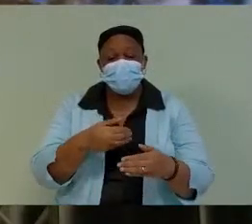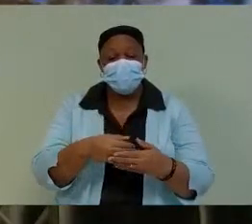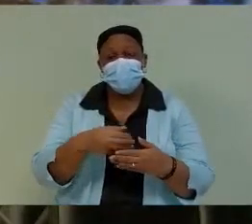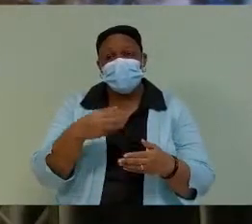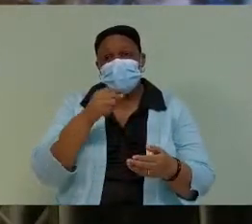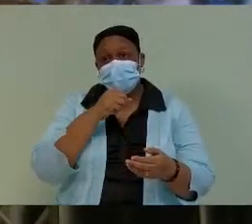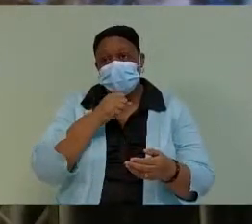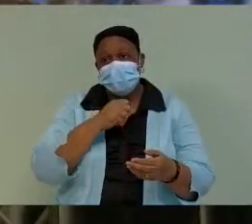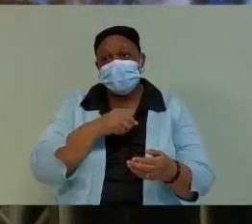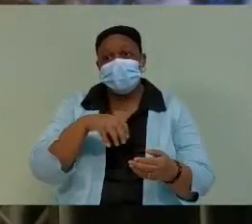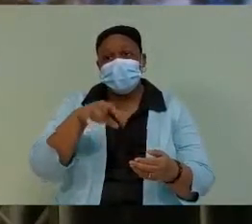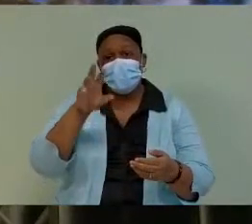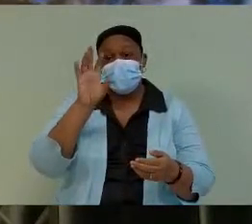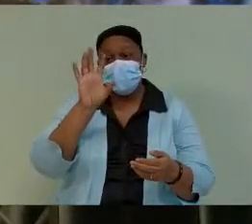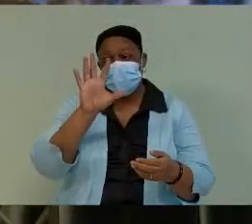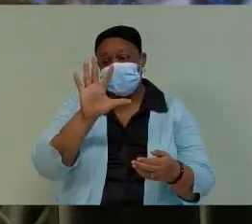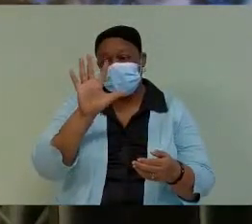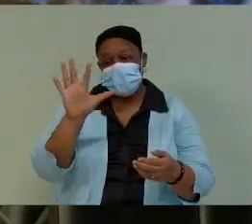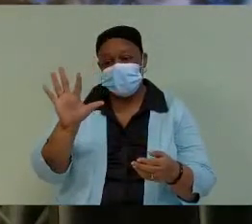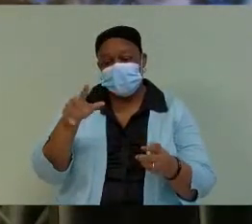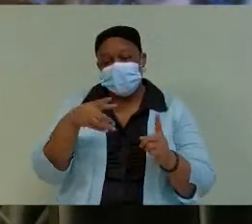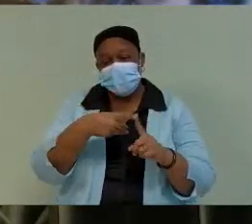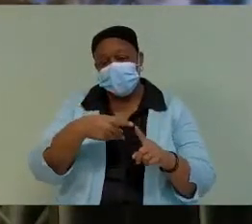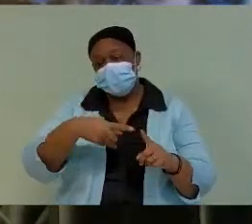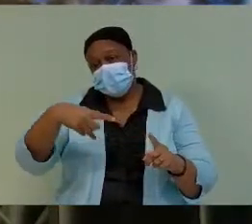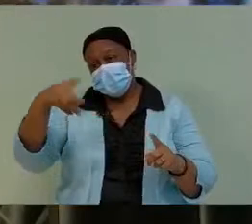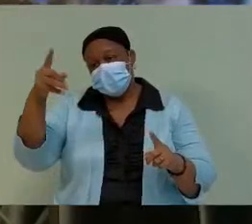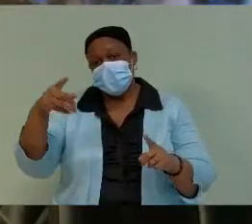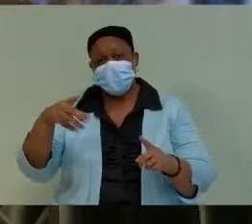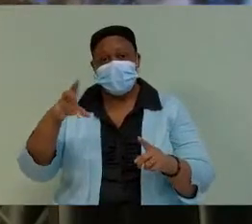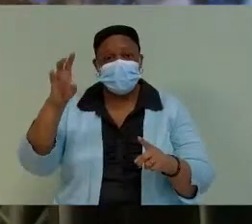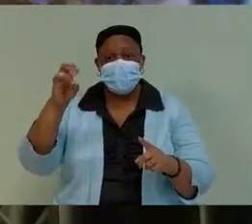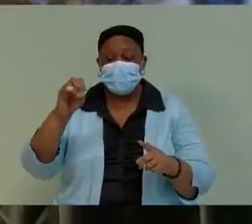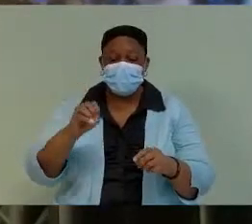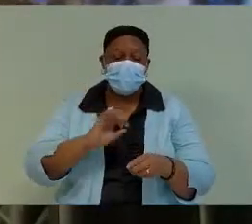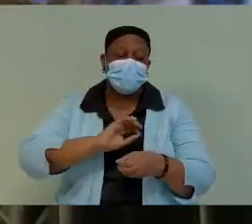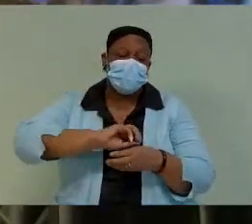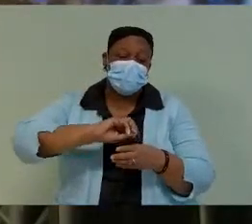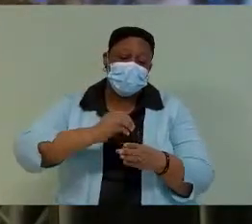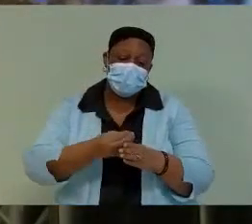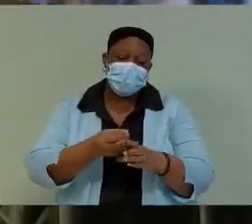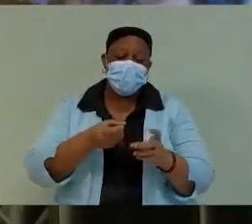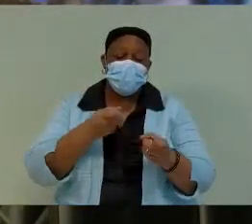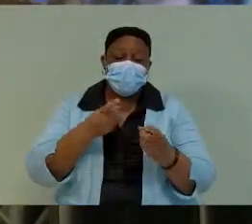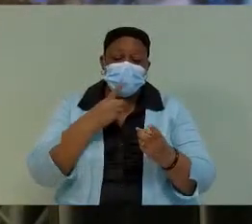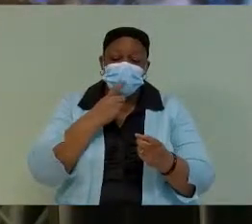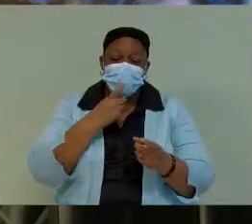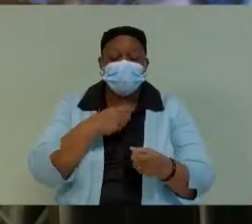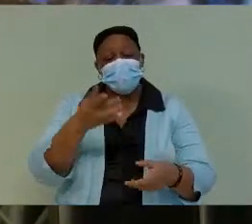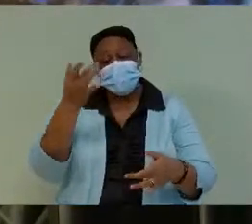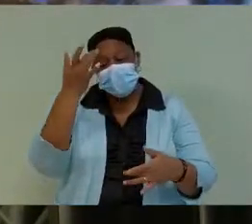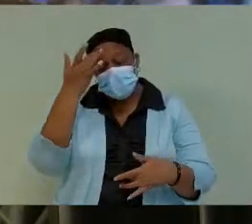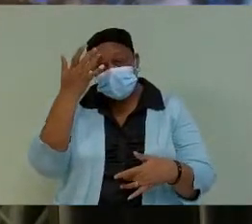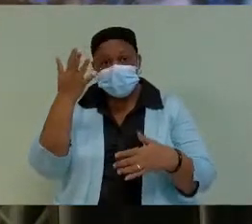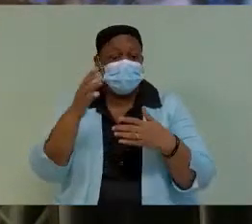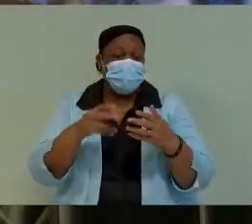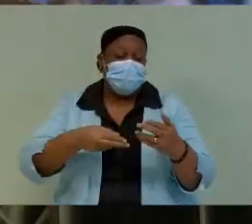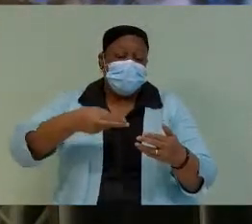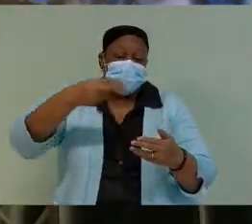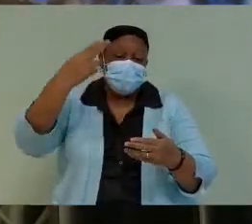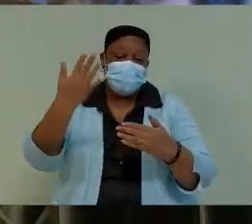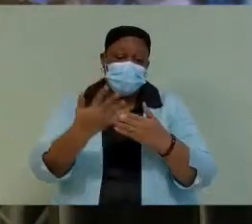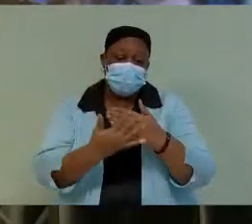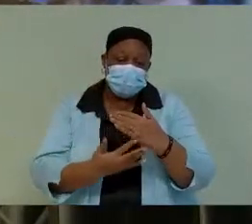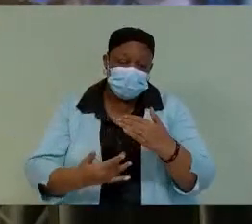persons in the pre-retirement age range, and persons with chronic underlying conditions should be given priority to